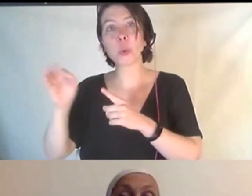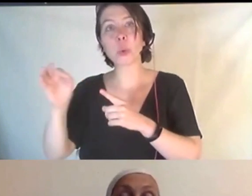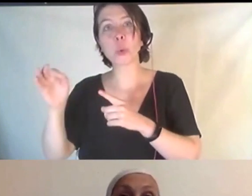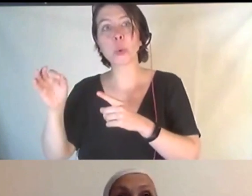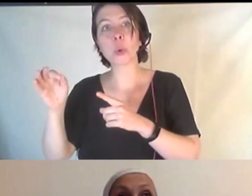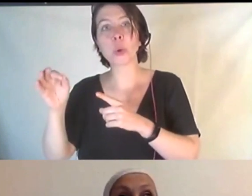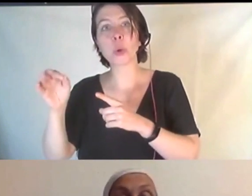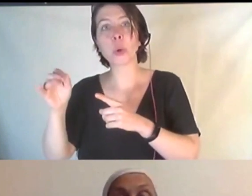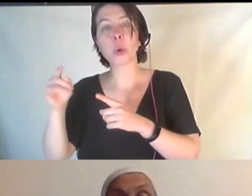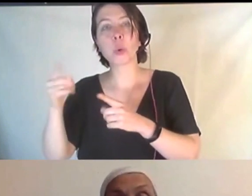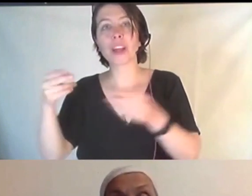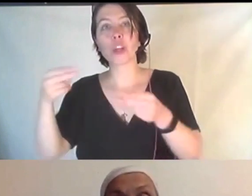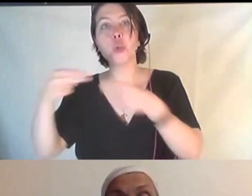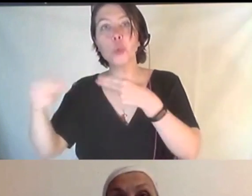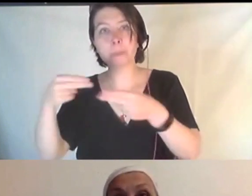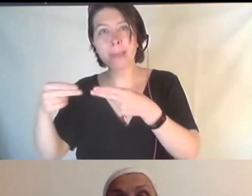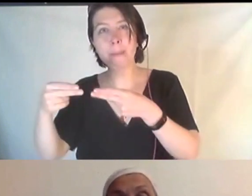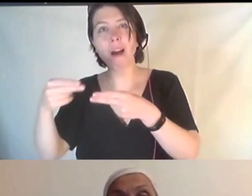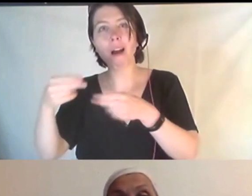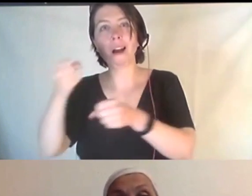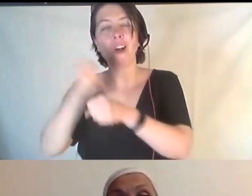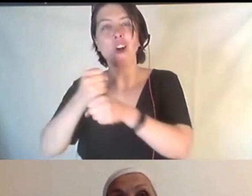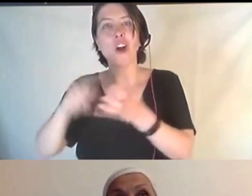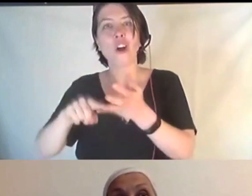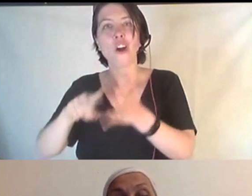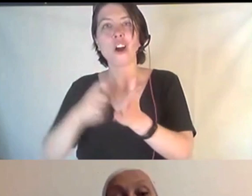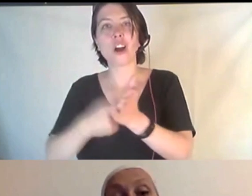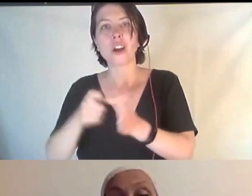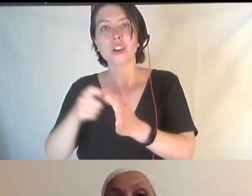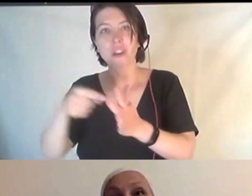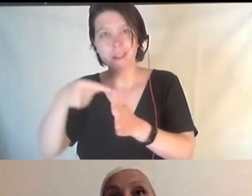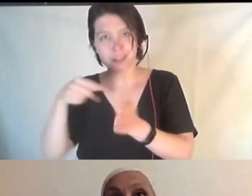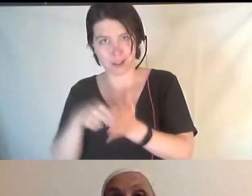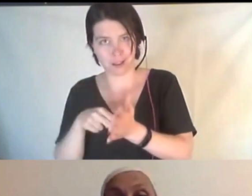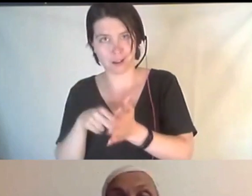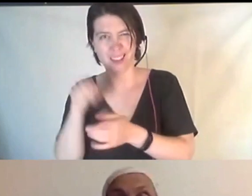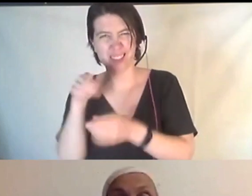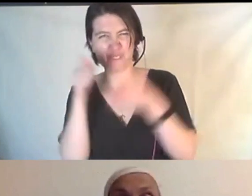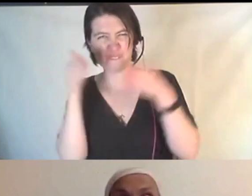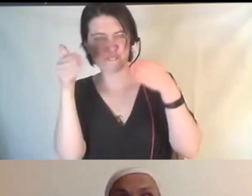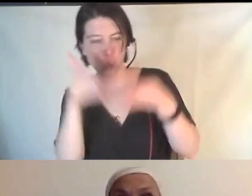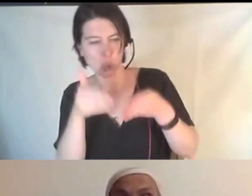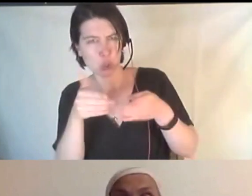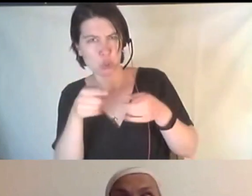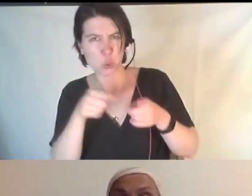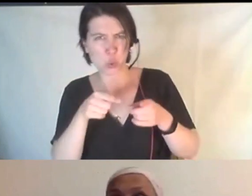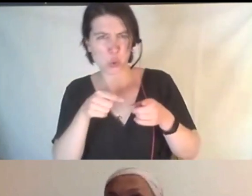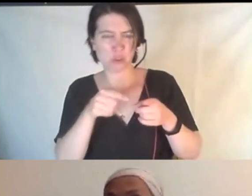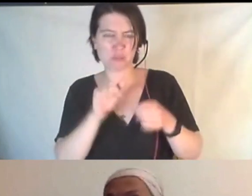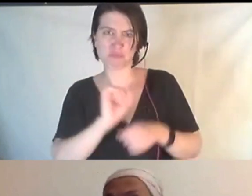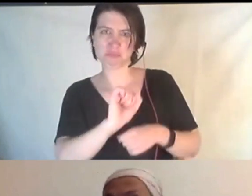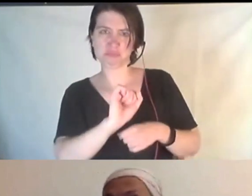focus on the fact that she was autistic, and they focused on the fact that her work was sort of coming out of these compulsive